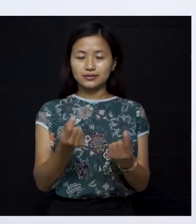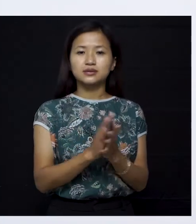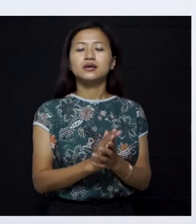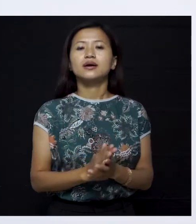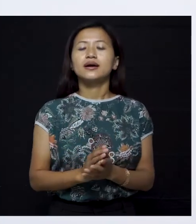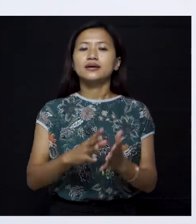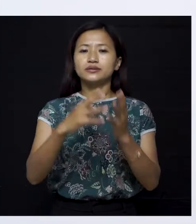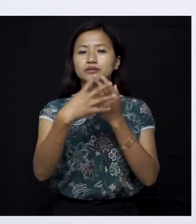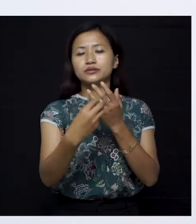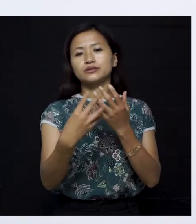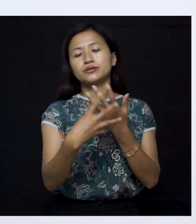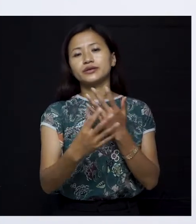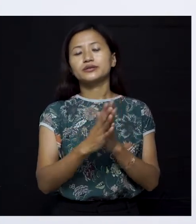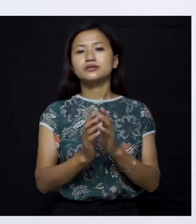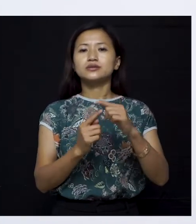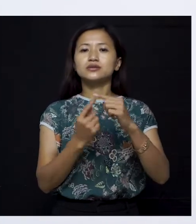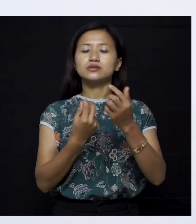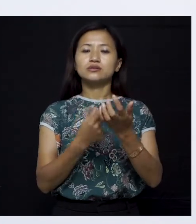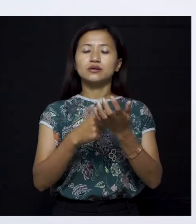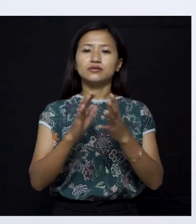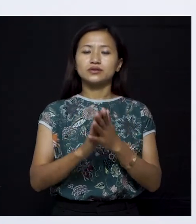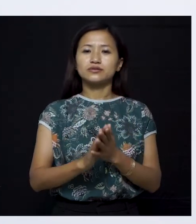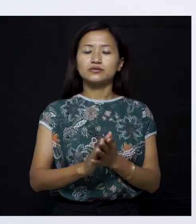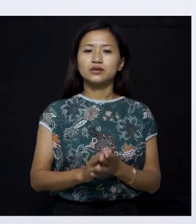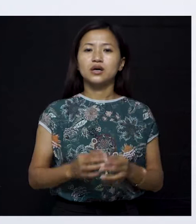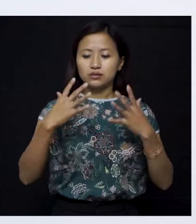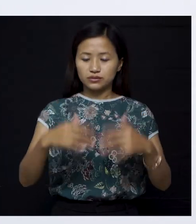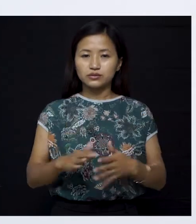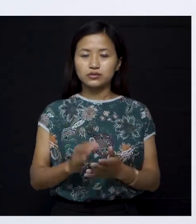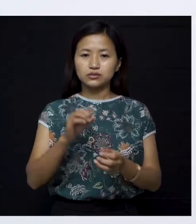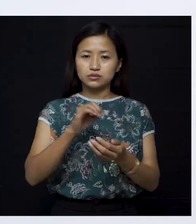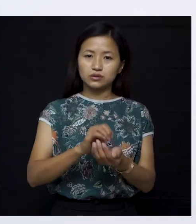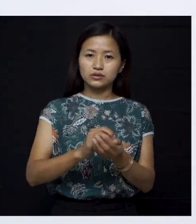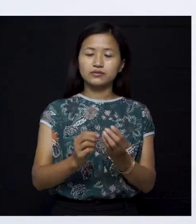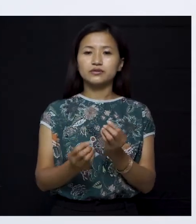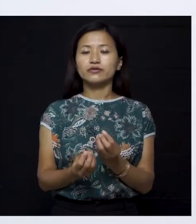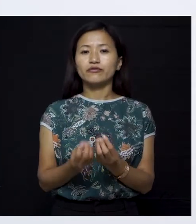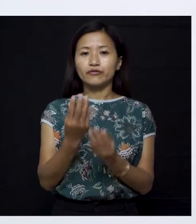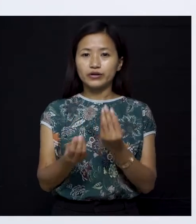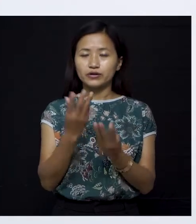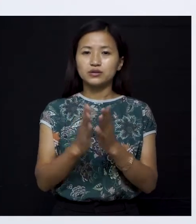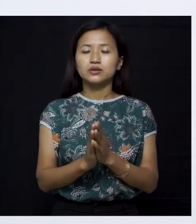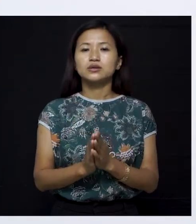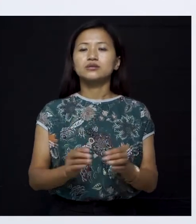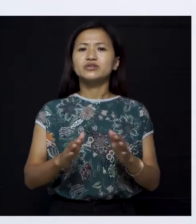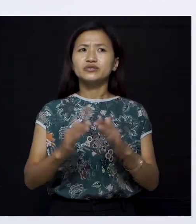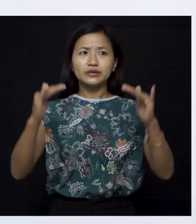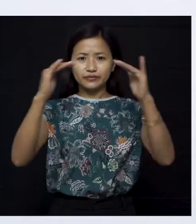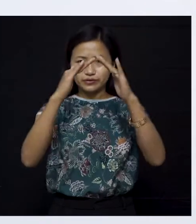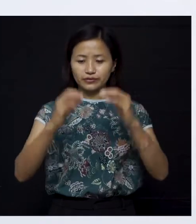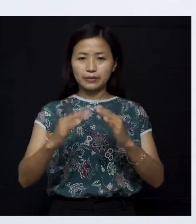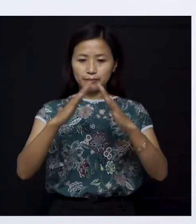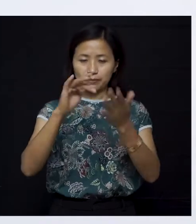dry it in the turf loft. You can imagine of the place where you stock your firewood in the chimney, right? If you have a chimney, there will be